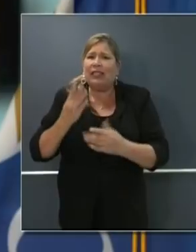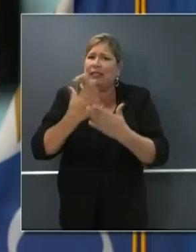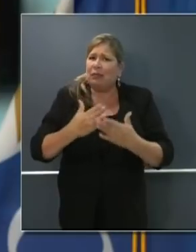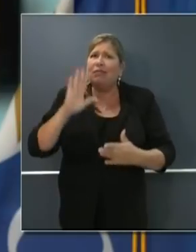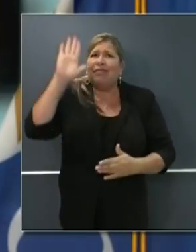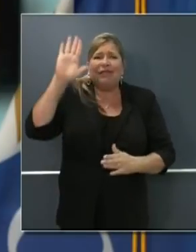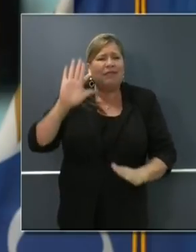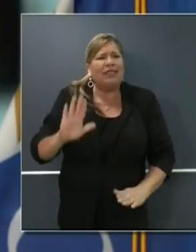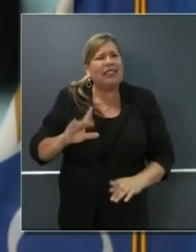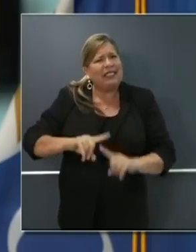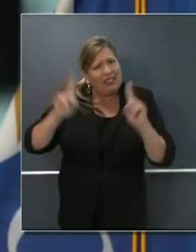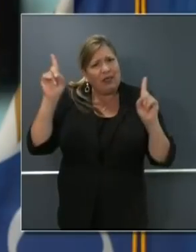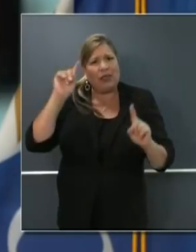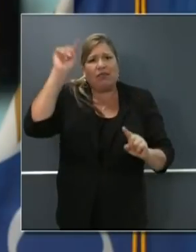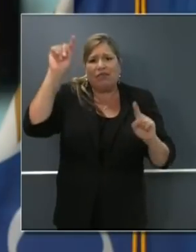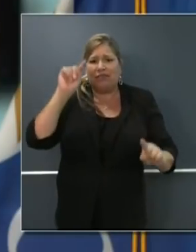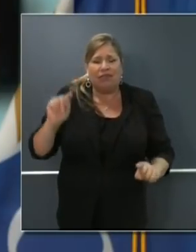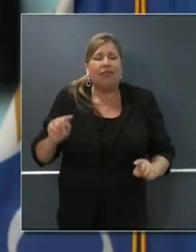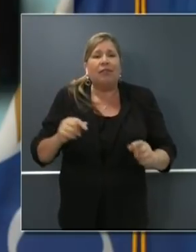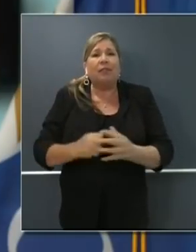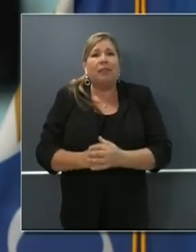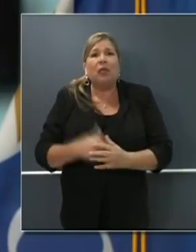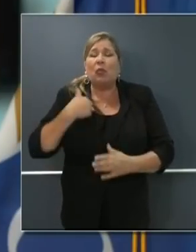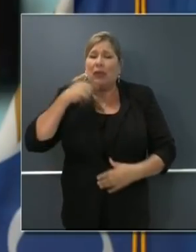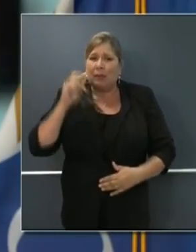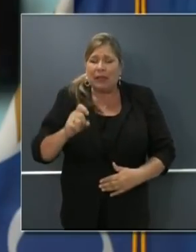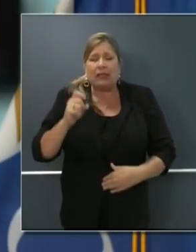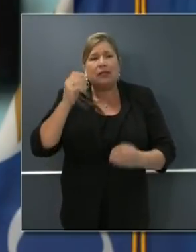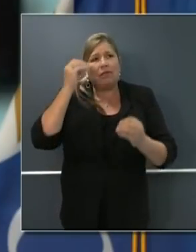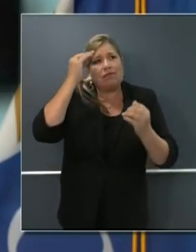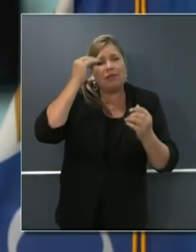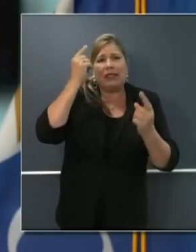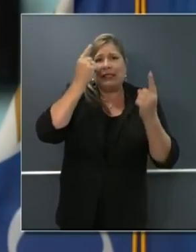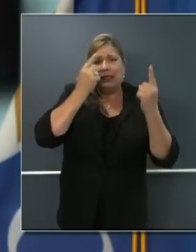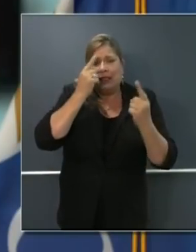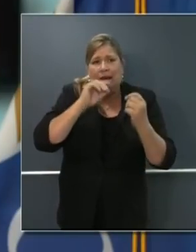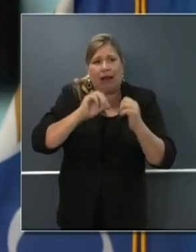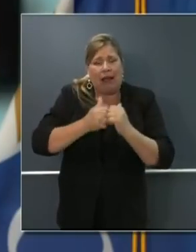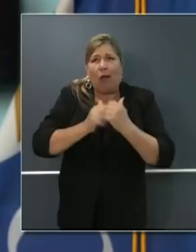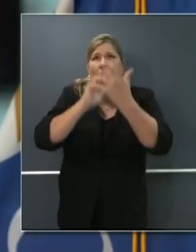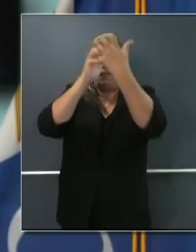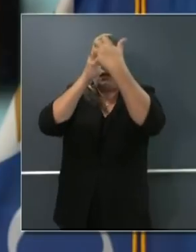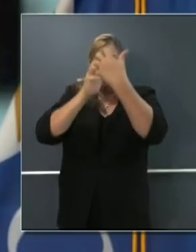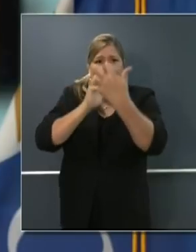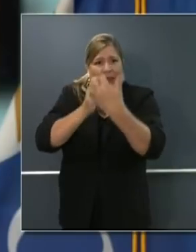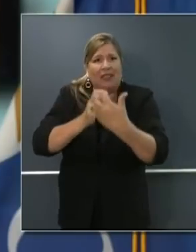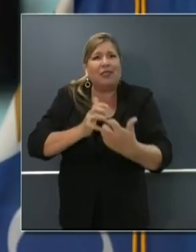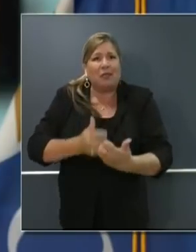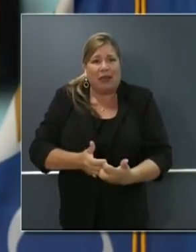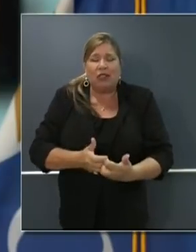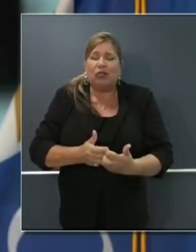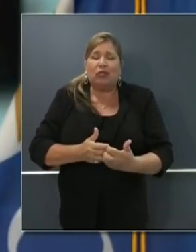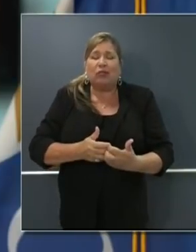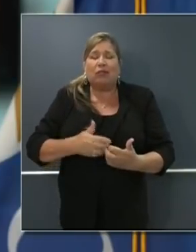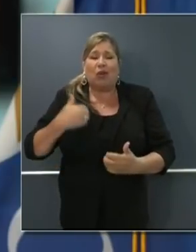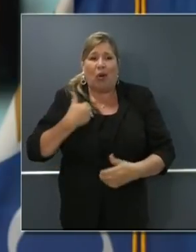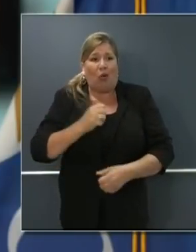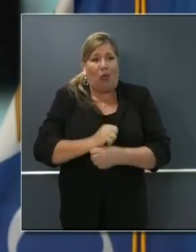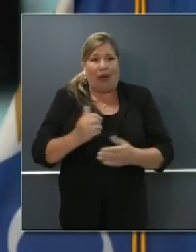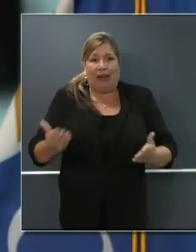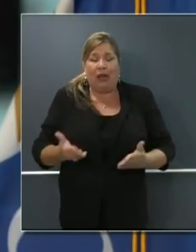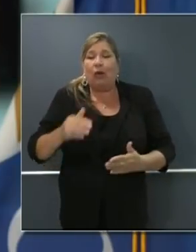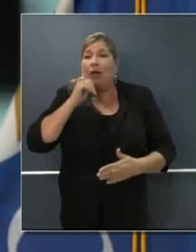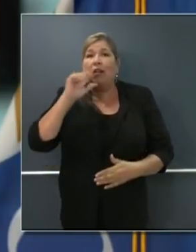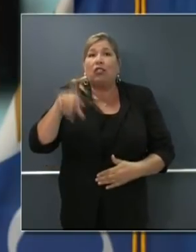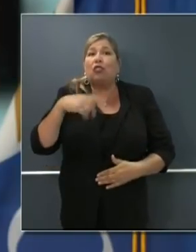some respects from other parts of the state, and we need to be considerate to all of the work we do here in Sacramento, not